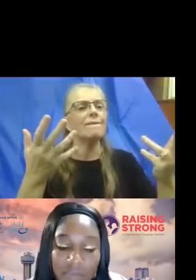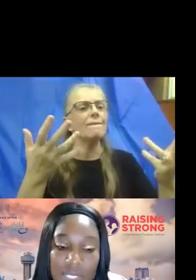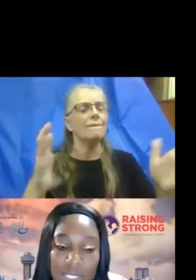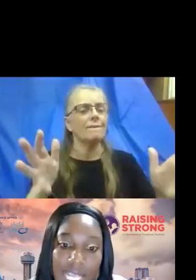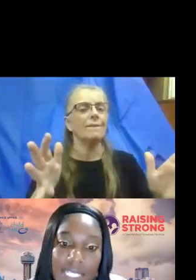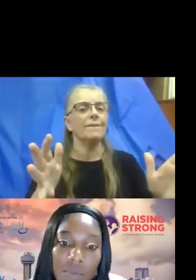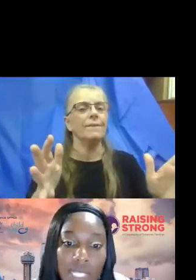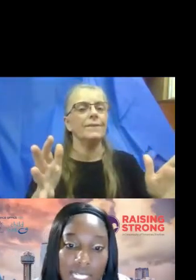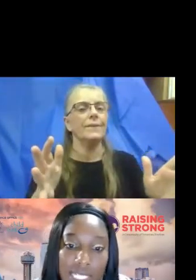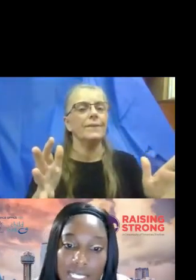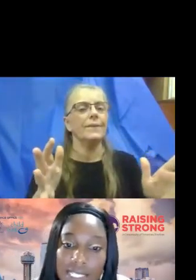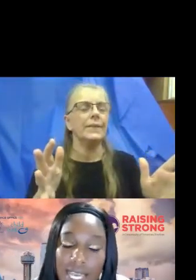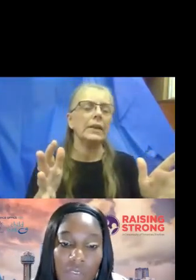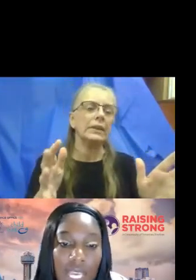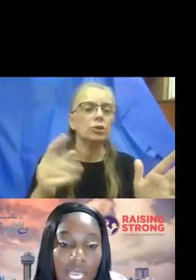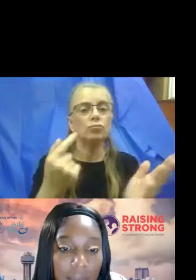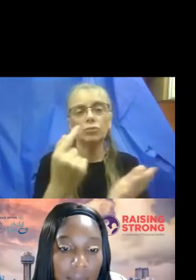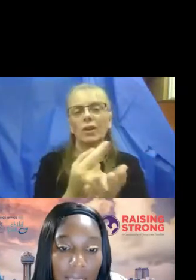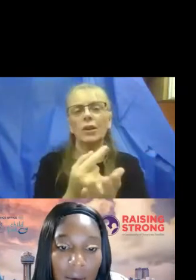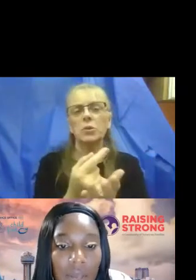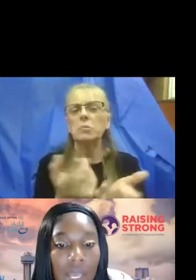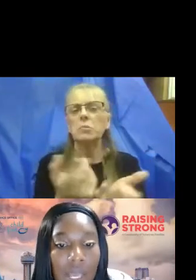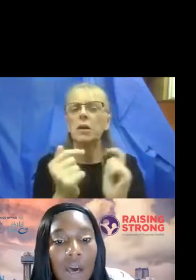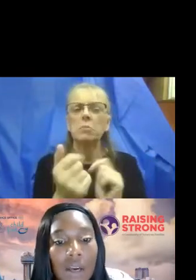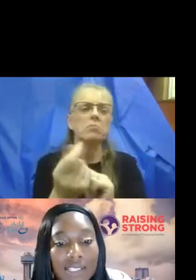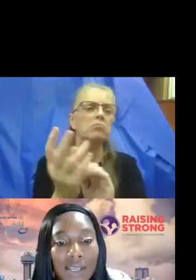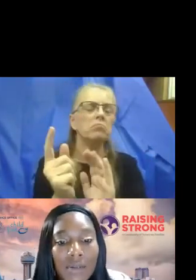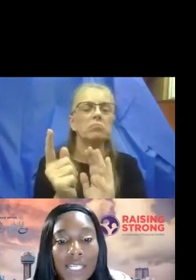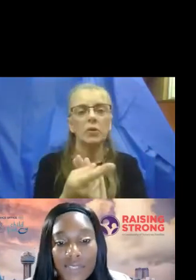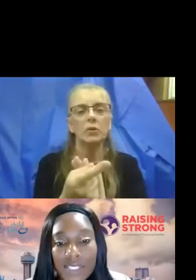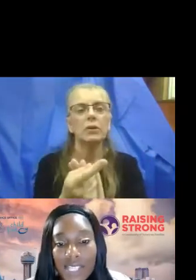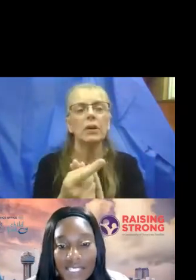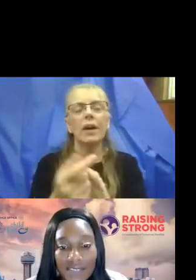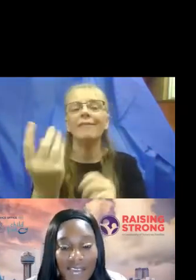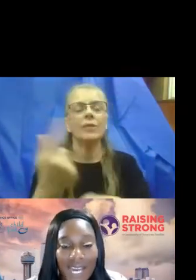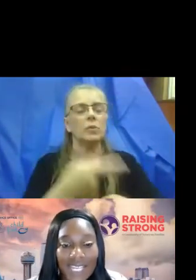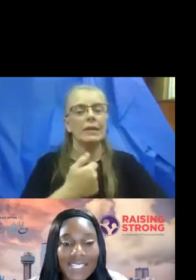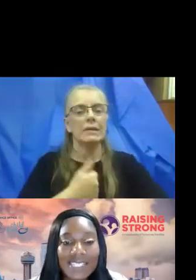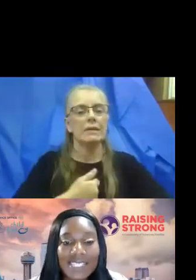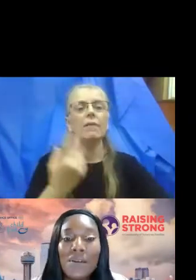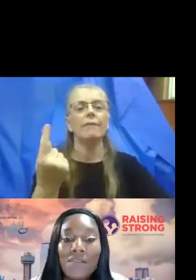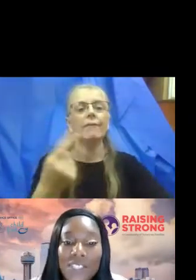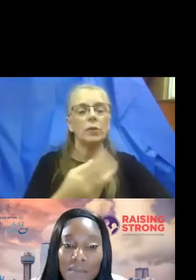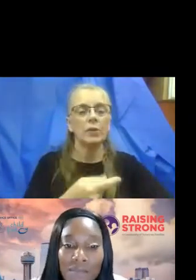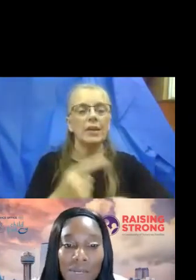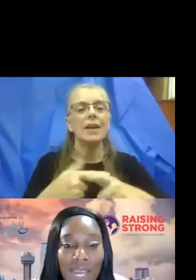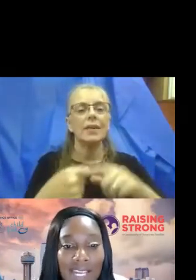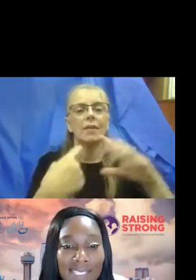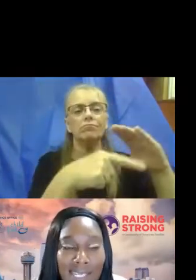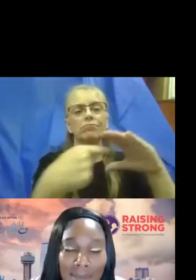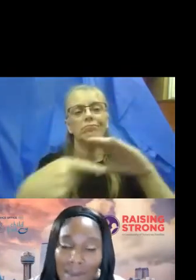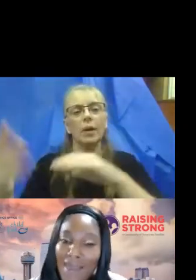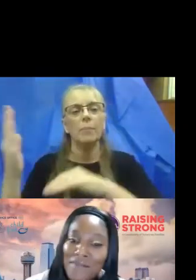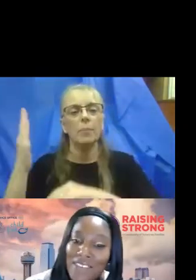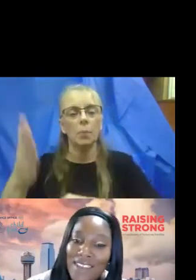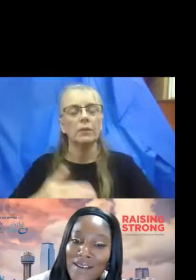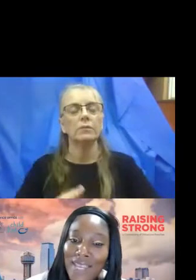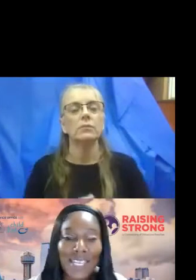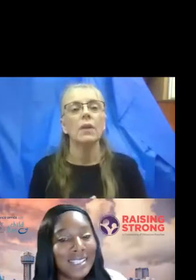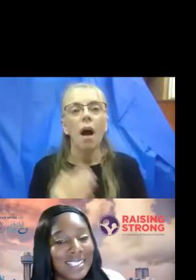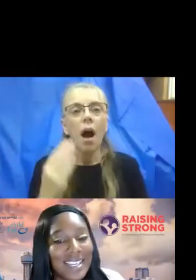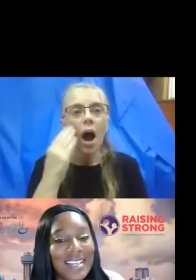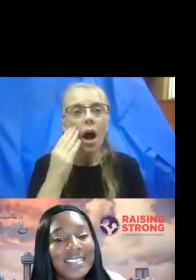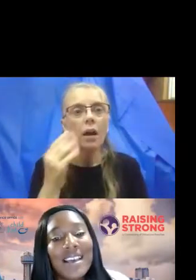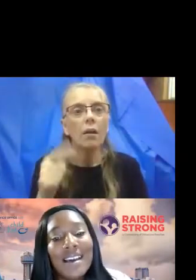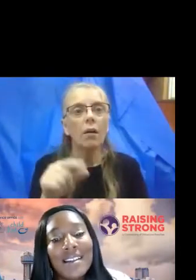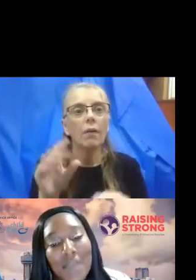Give us a few days and we'll get it sent out via email. Also, given the size of the audience, I know some of you were asking, am I on video? Can